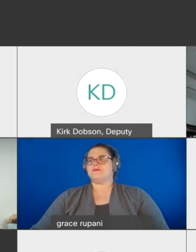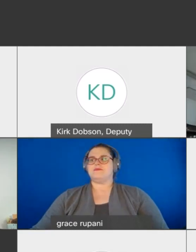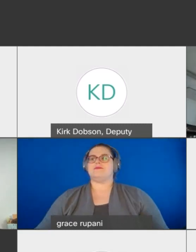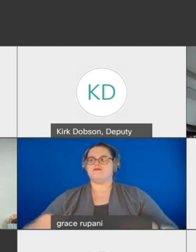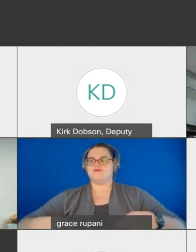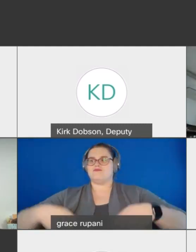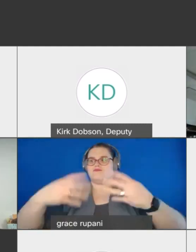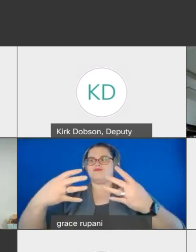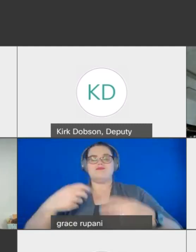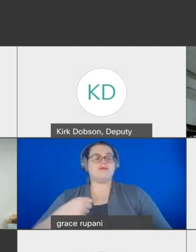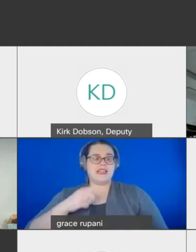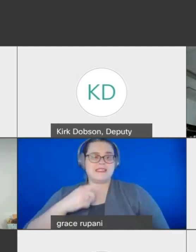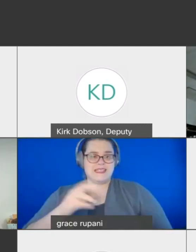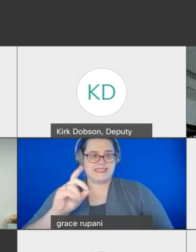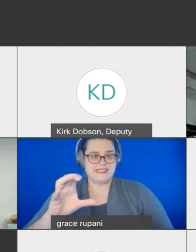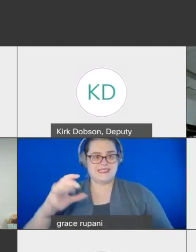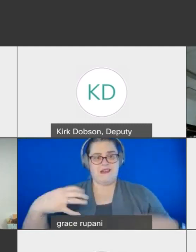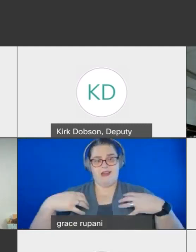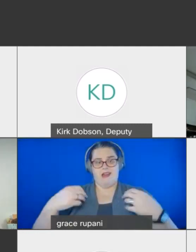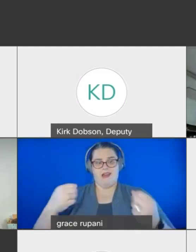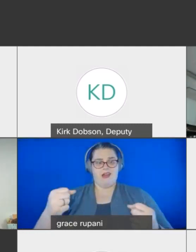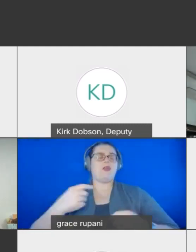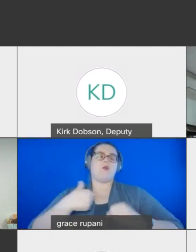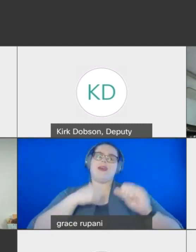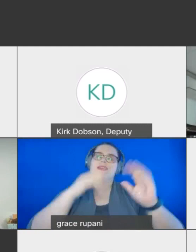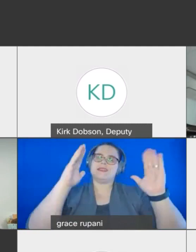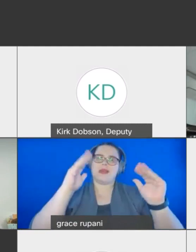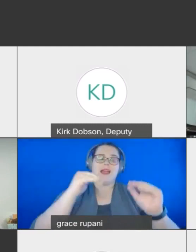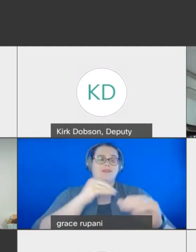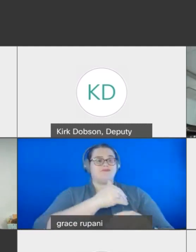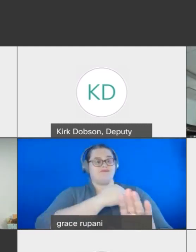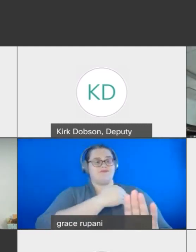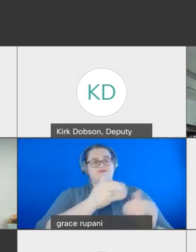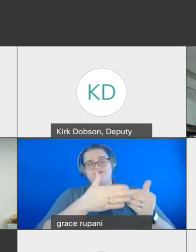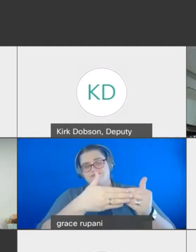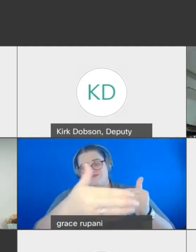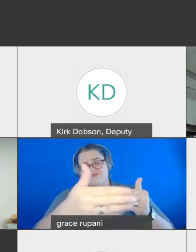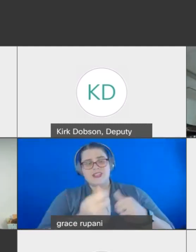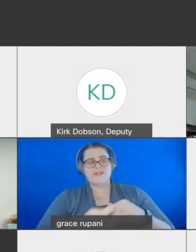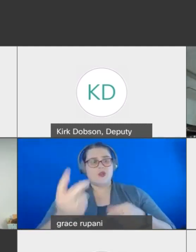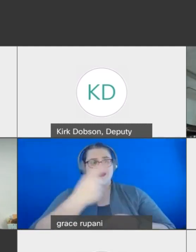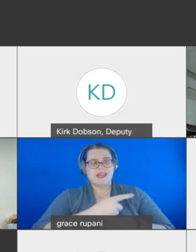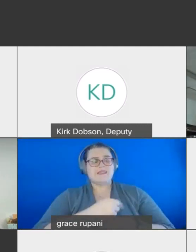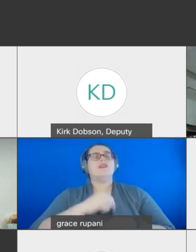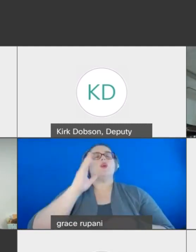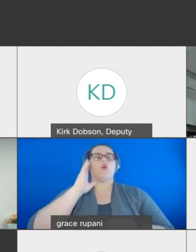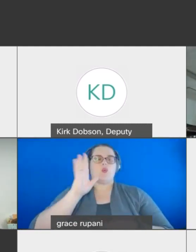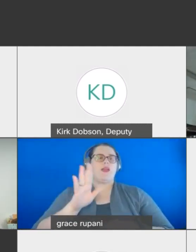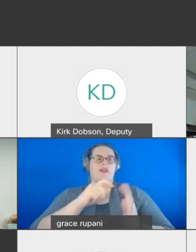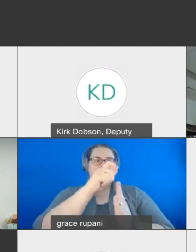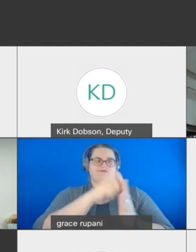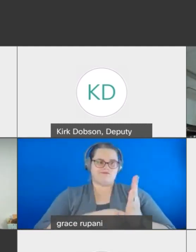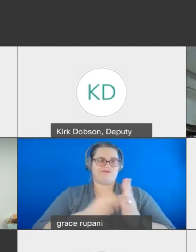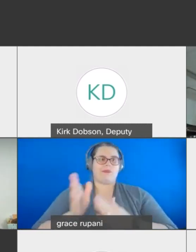Health, we expect within the next few days, will be issuing guidance for people in ICF so that it